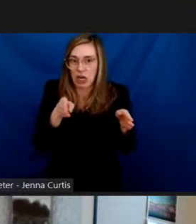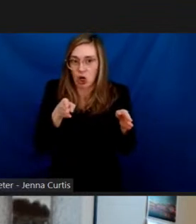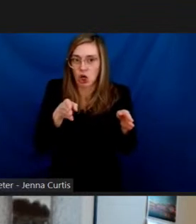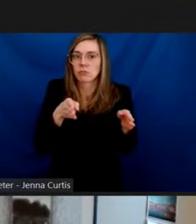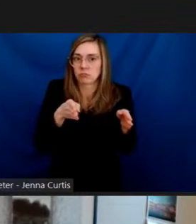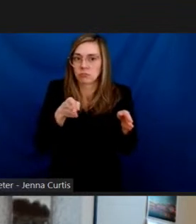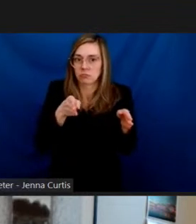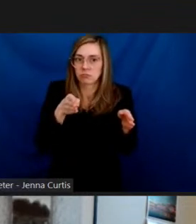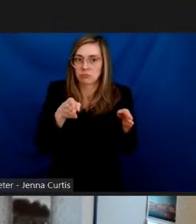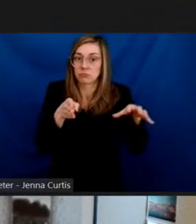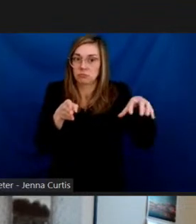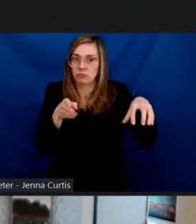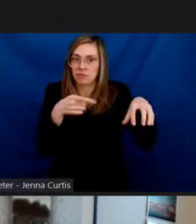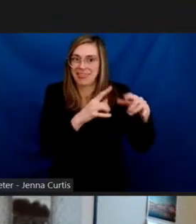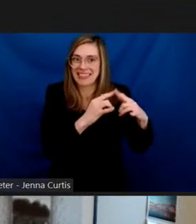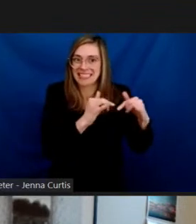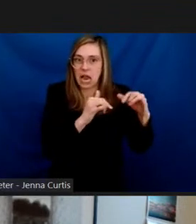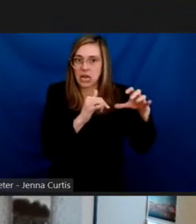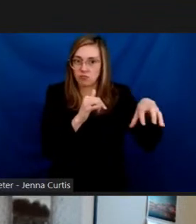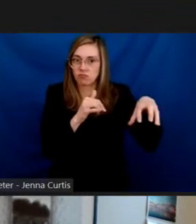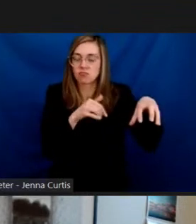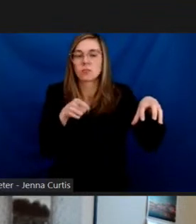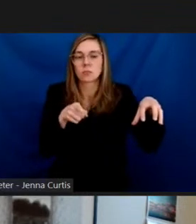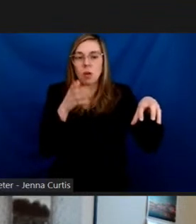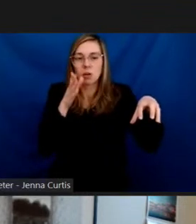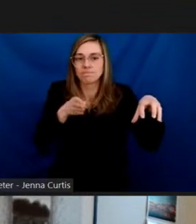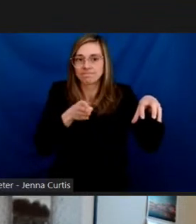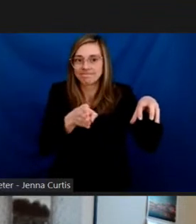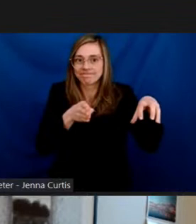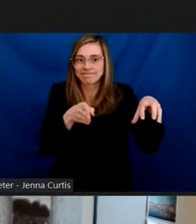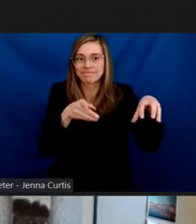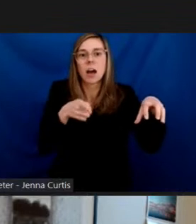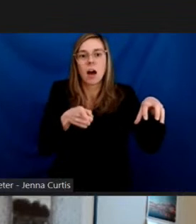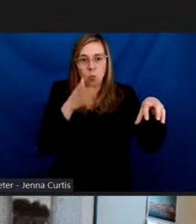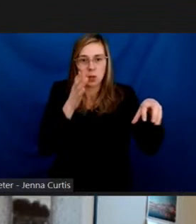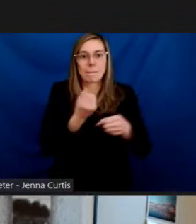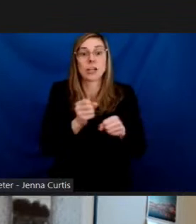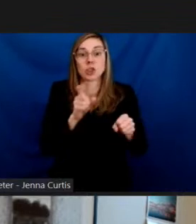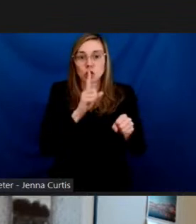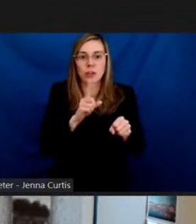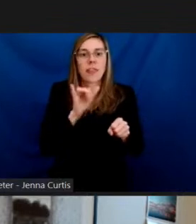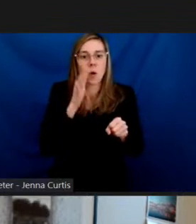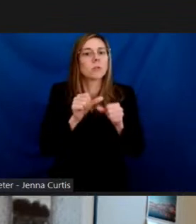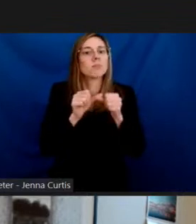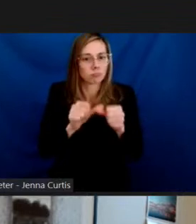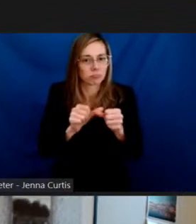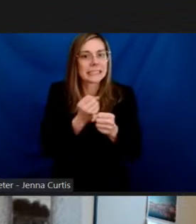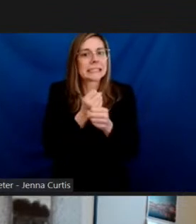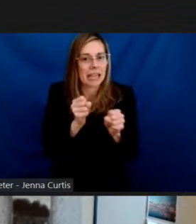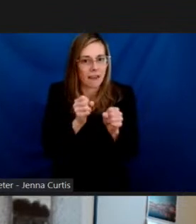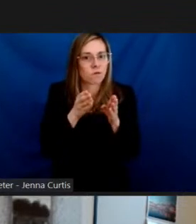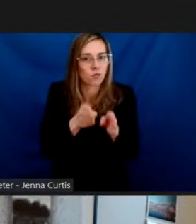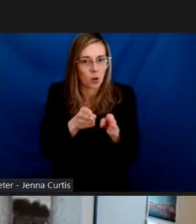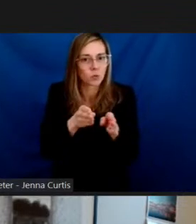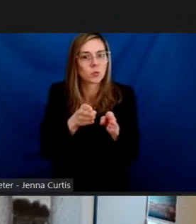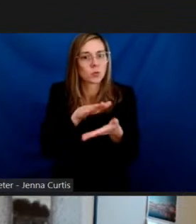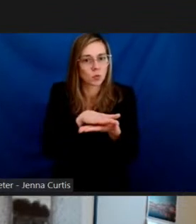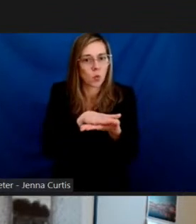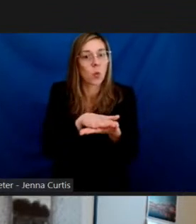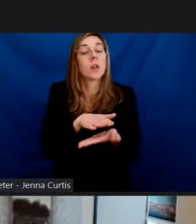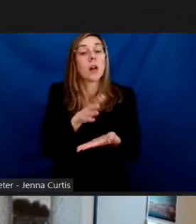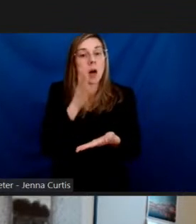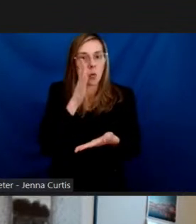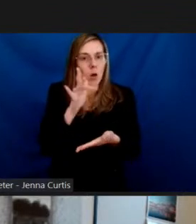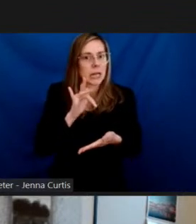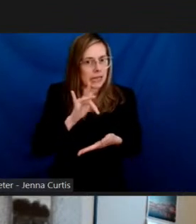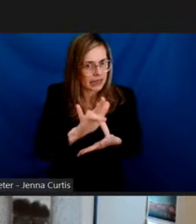a safe route. There's a lot of different things we can do, but the first is we want to acknowledge that we know it's there. That route has to be clear